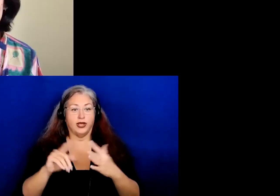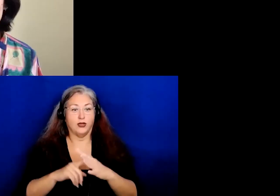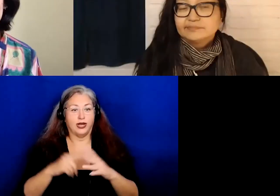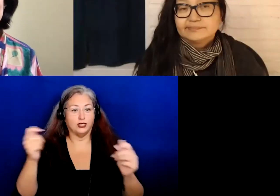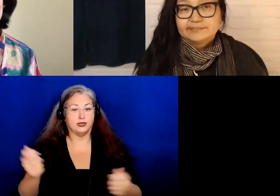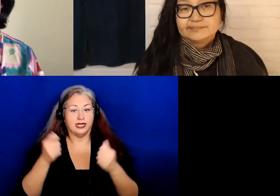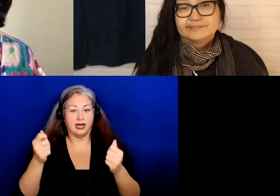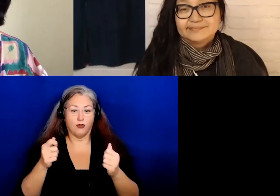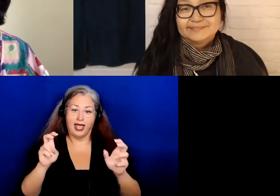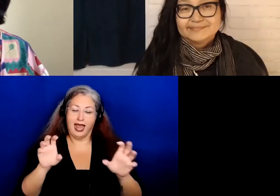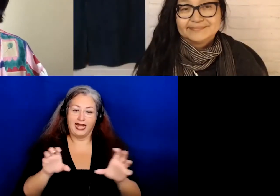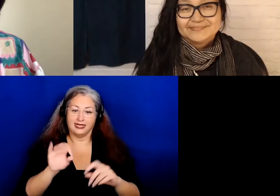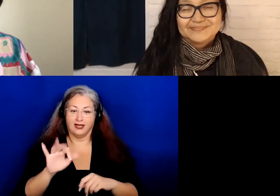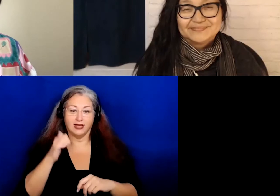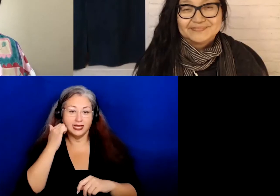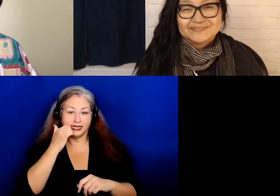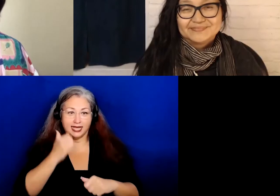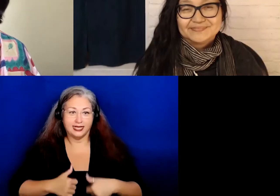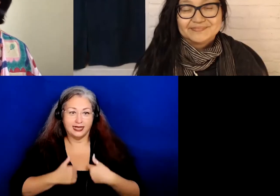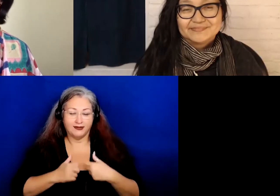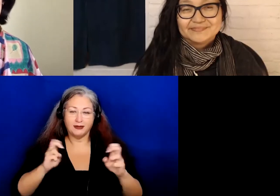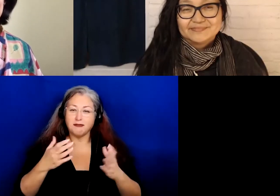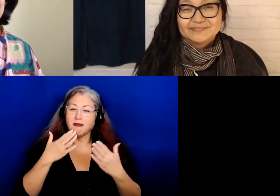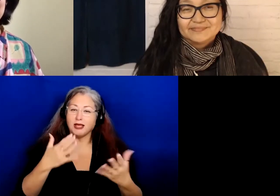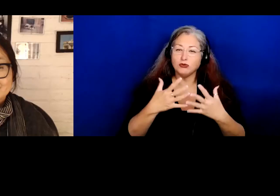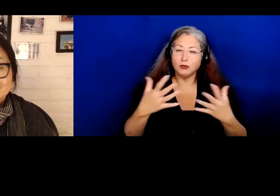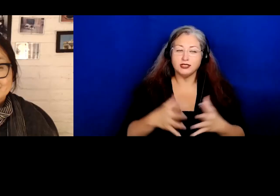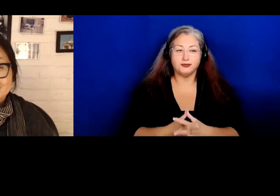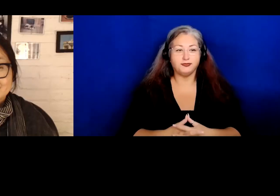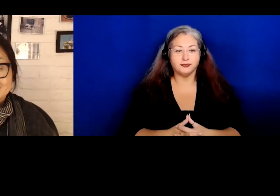celebrate Activities of Daily Living. Thank you so much.